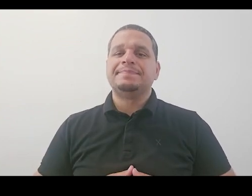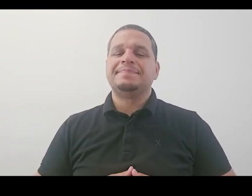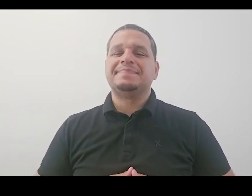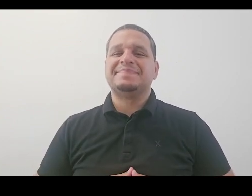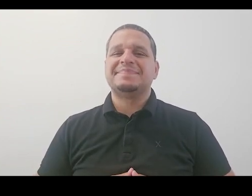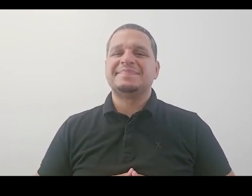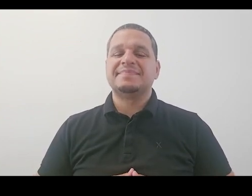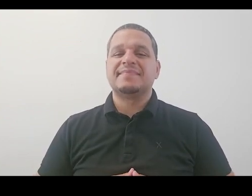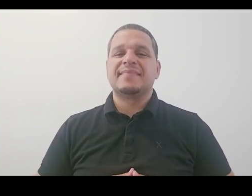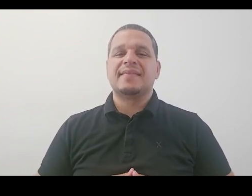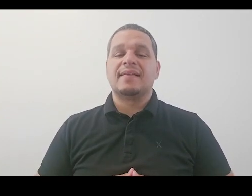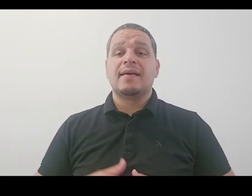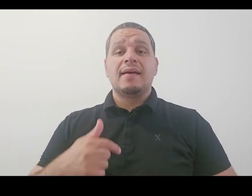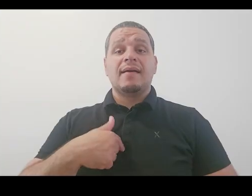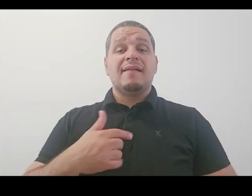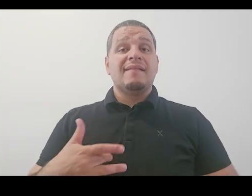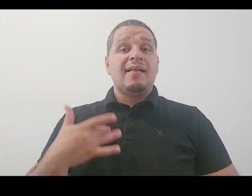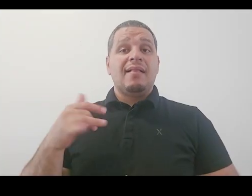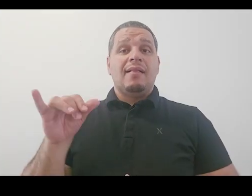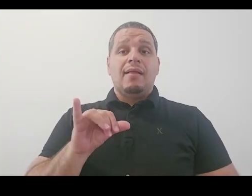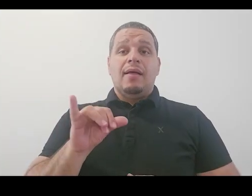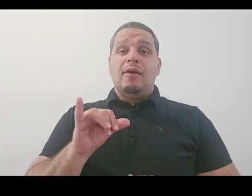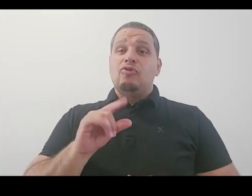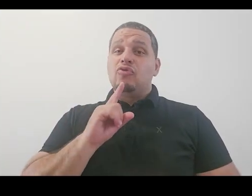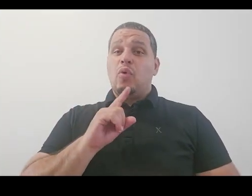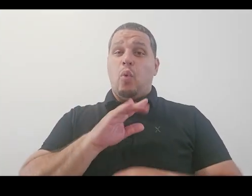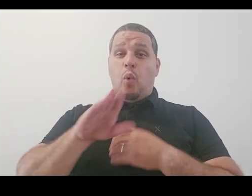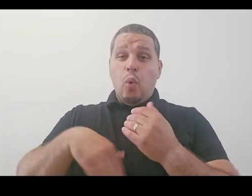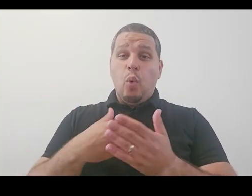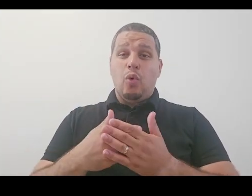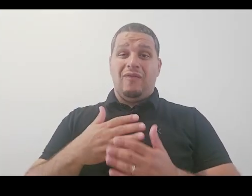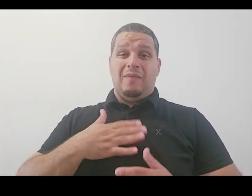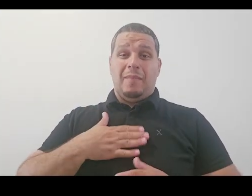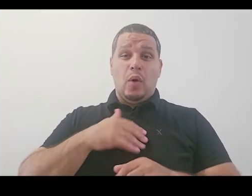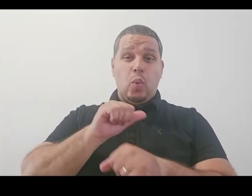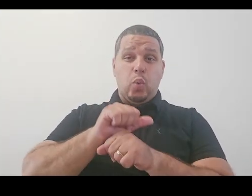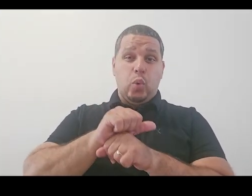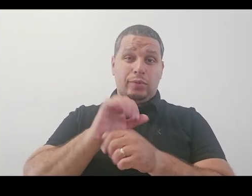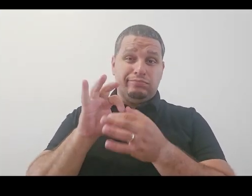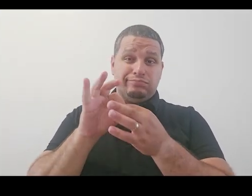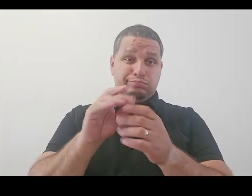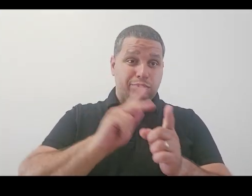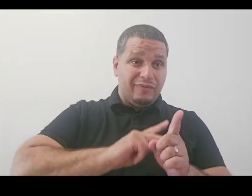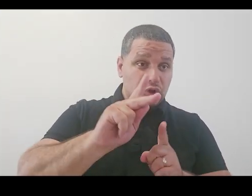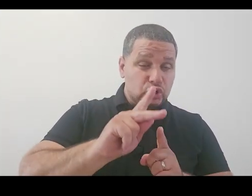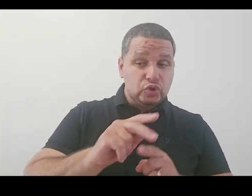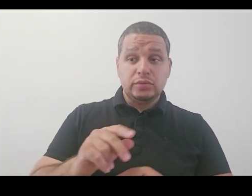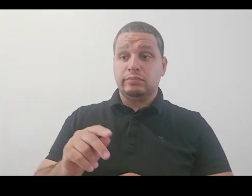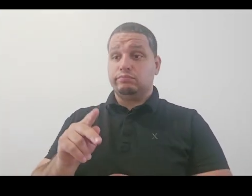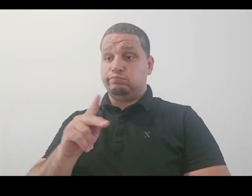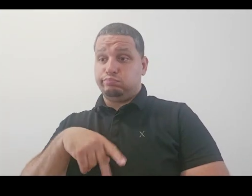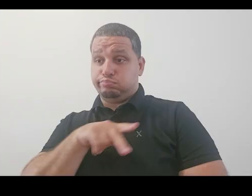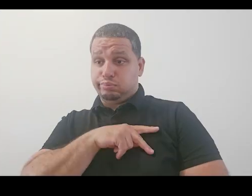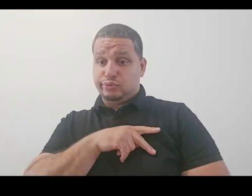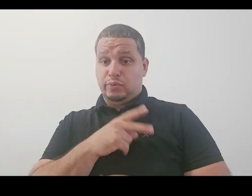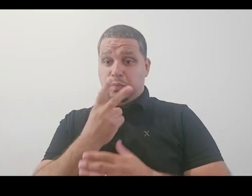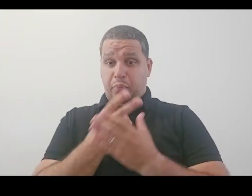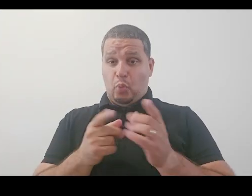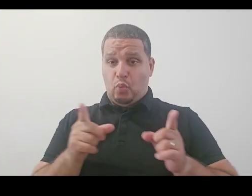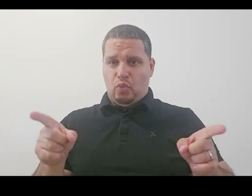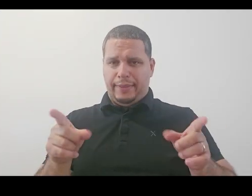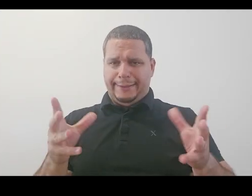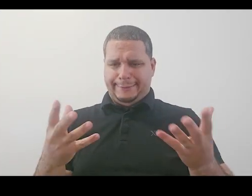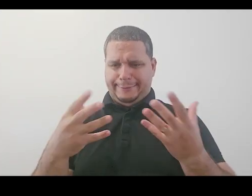and I feel like in all of my work, professionally and personally, I really bring